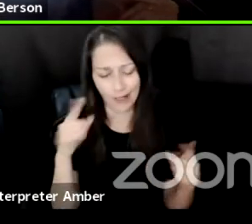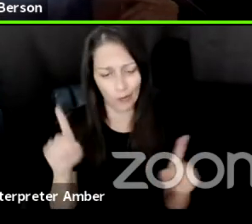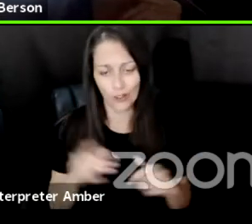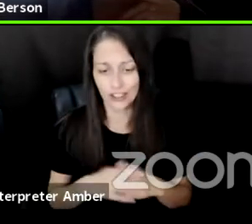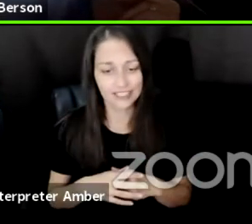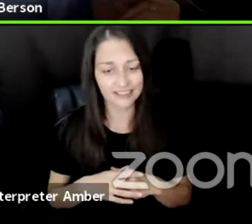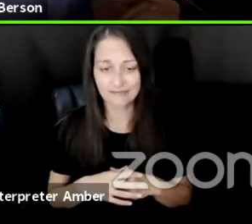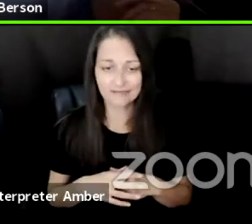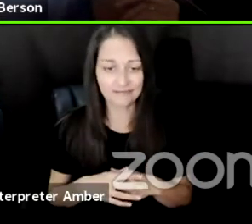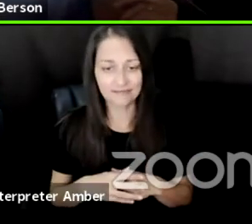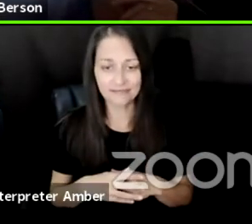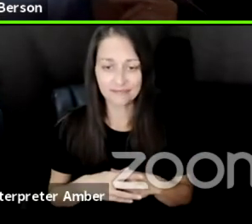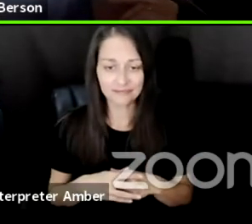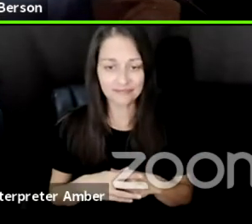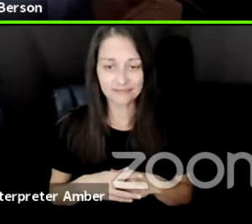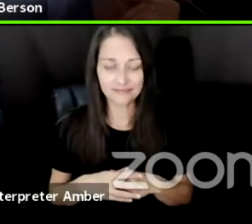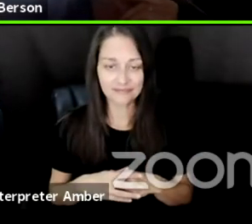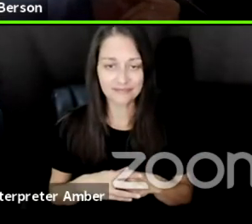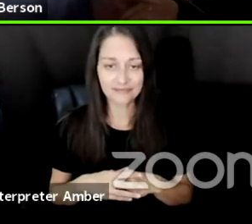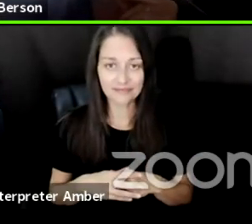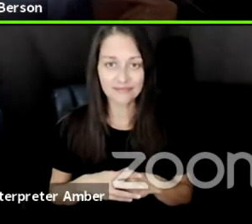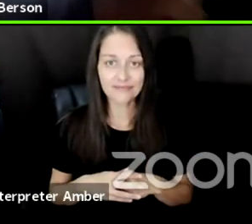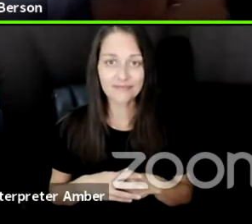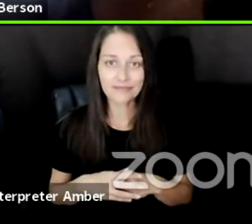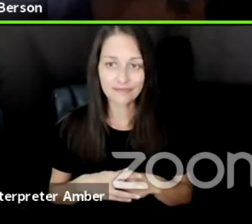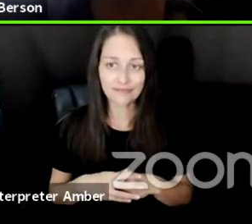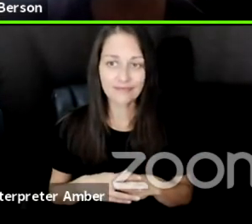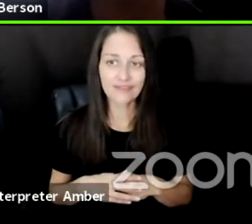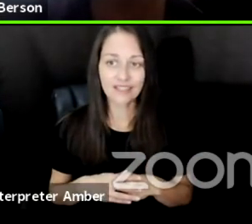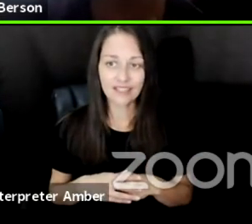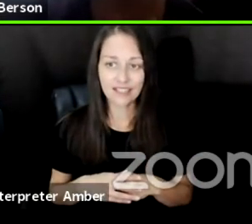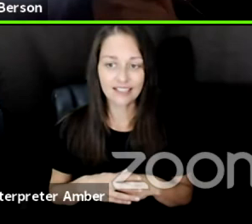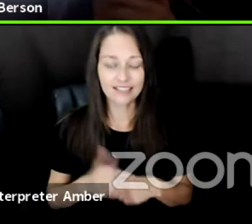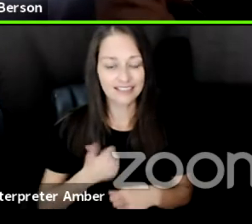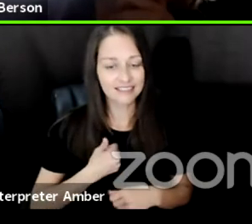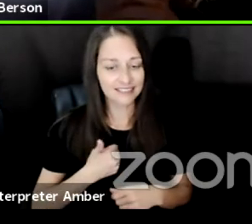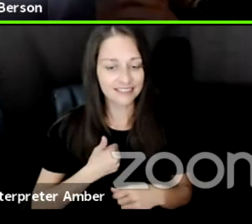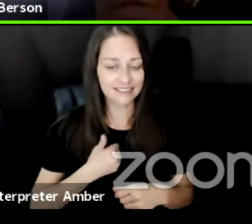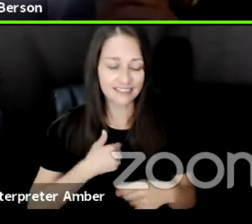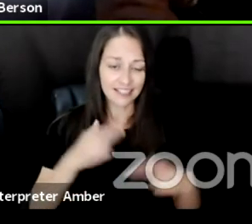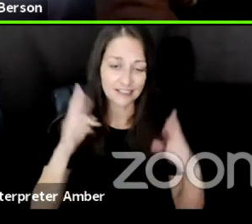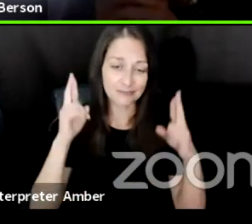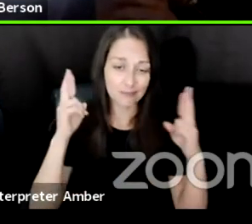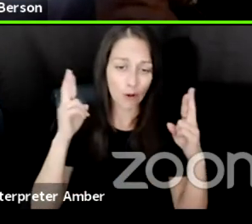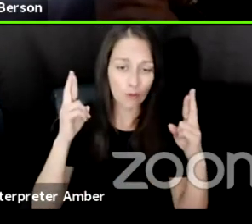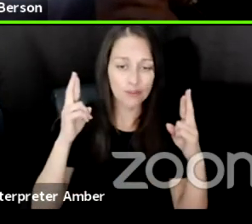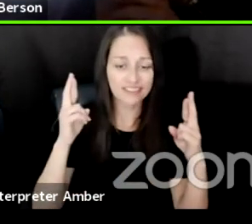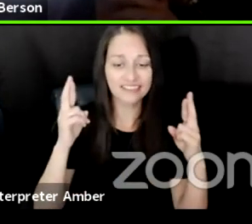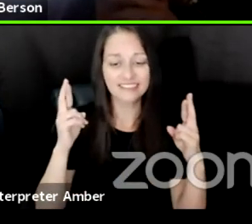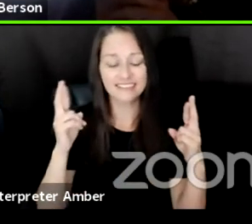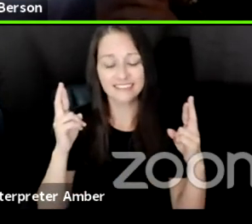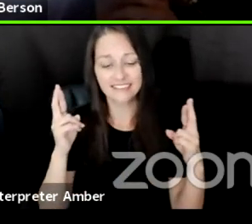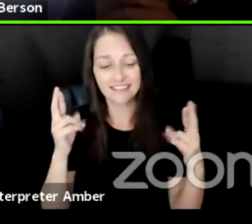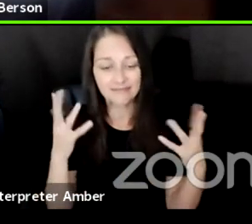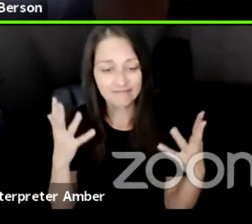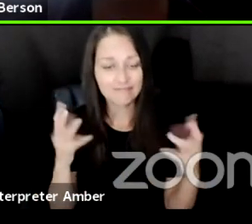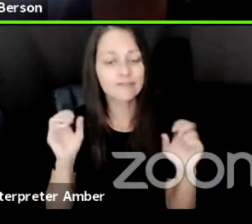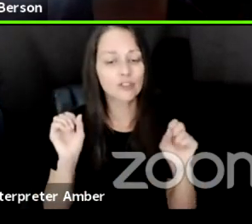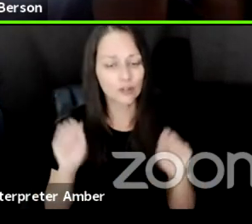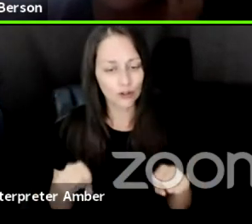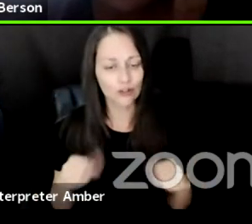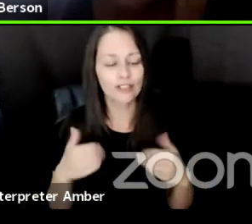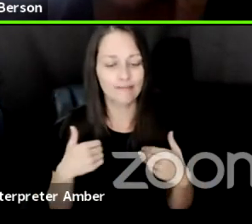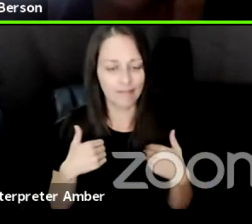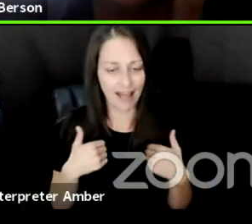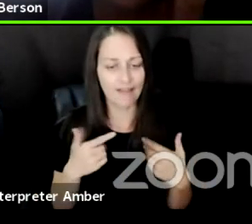but I'm, you know, I just hope that there can be a united effort. And I